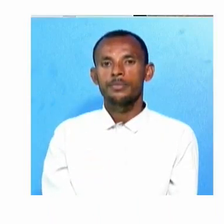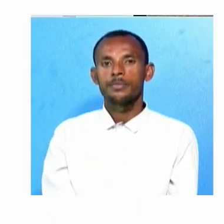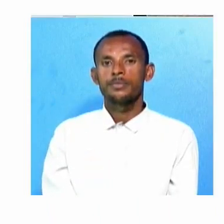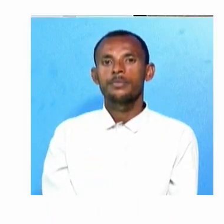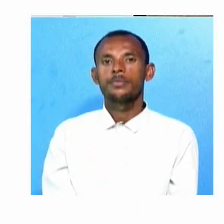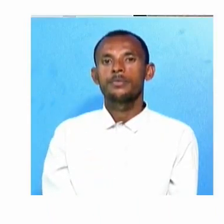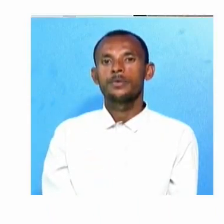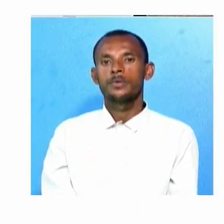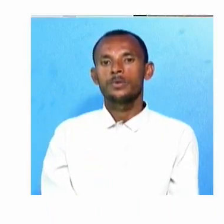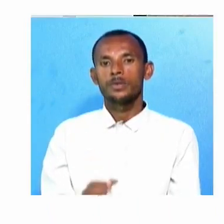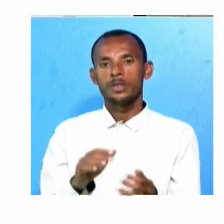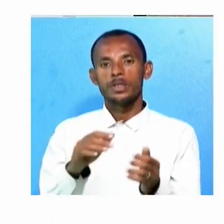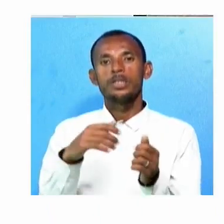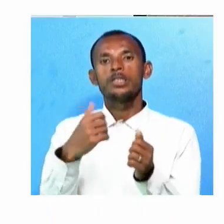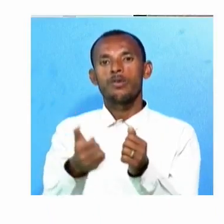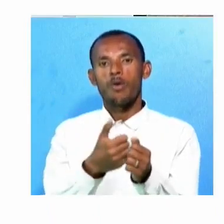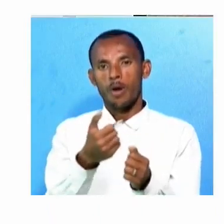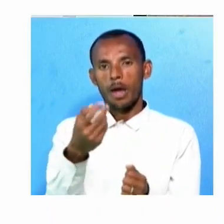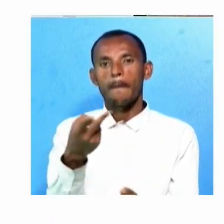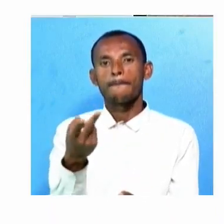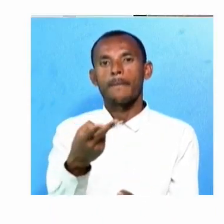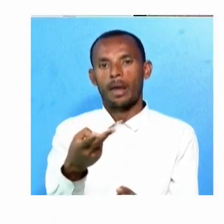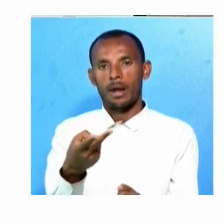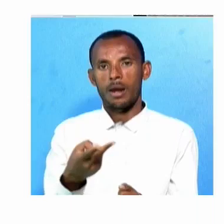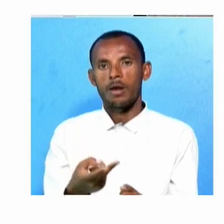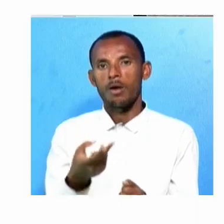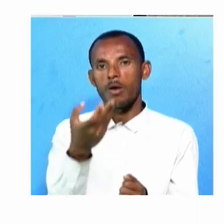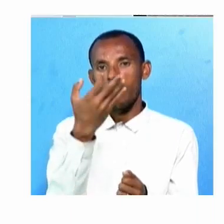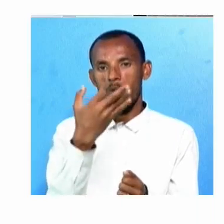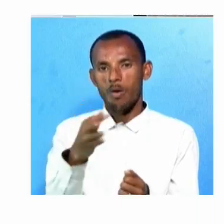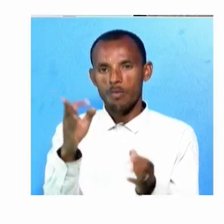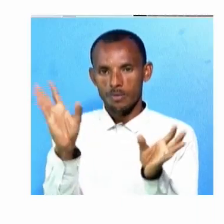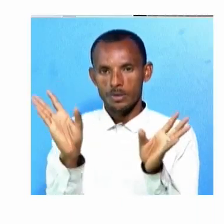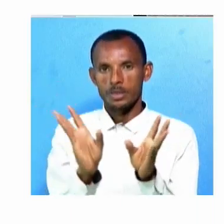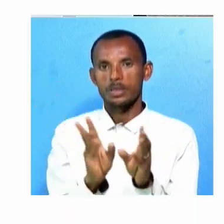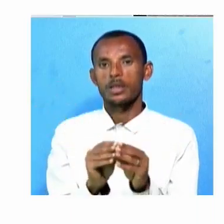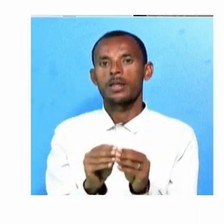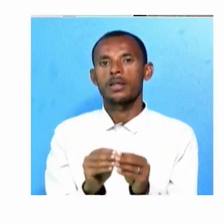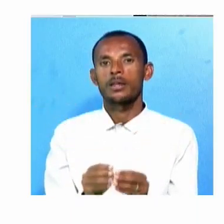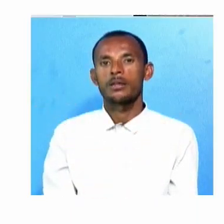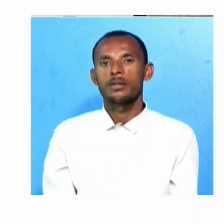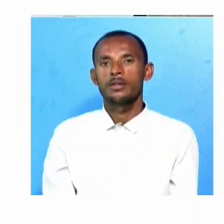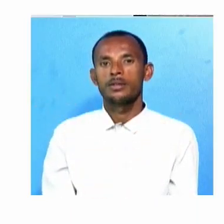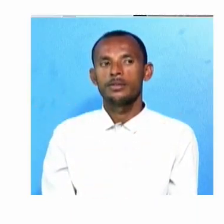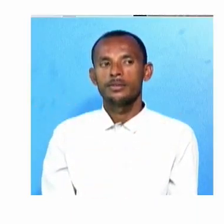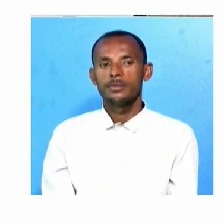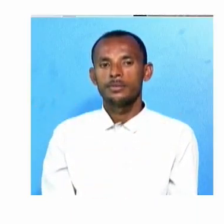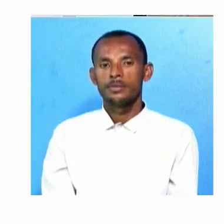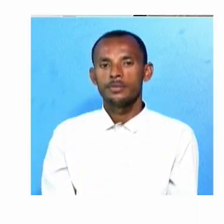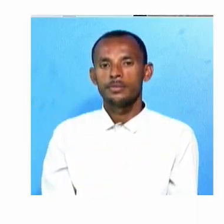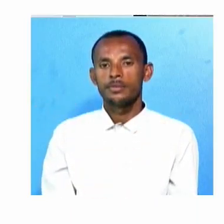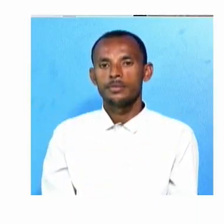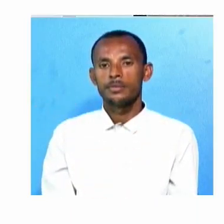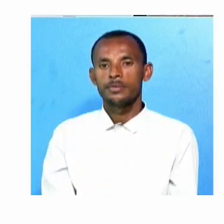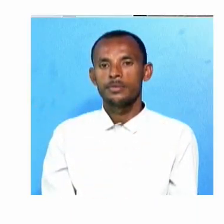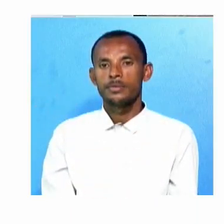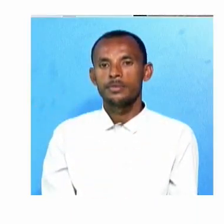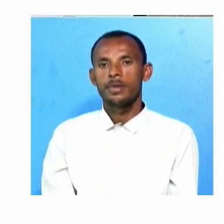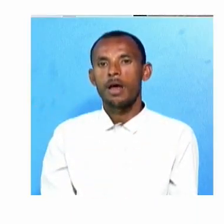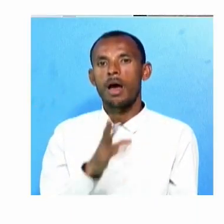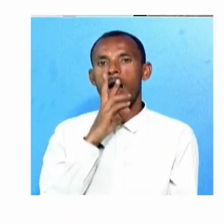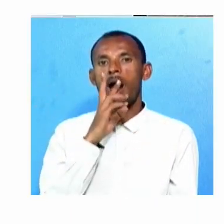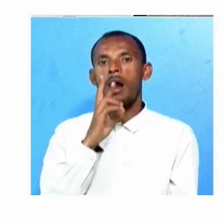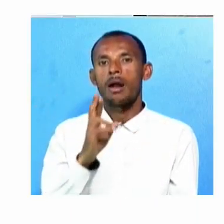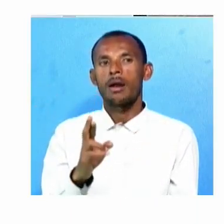pair of sets sets